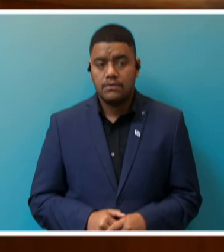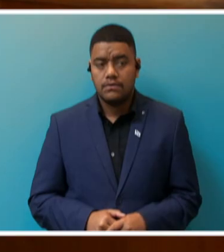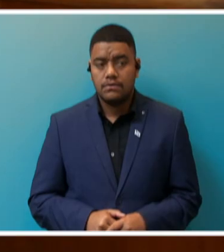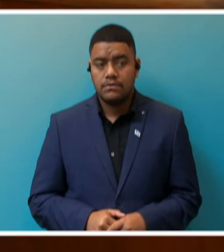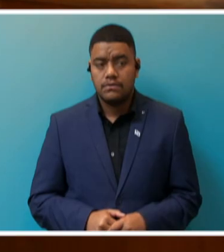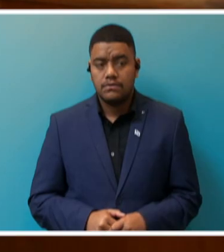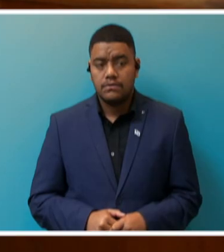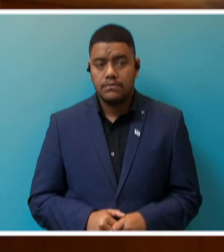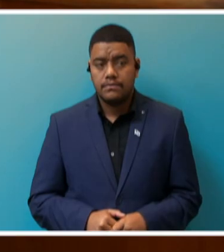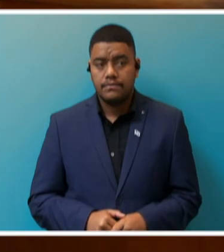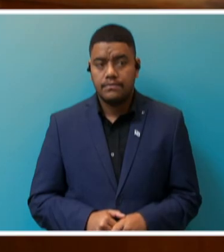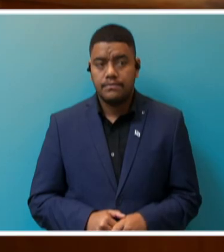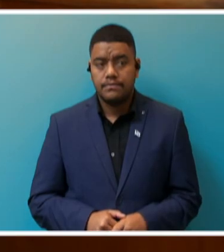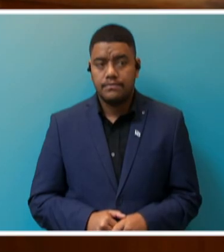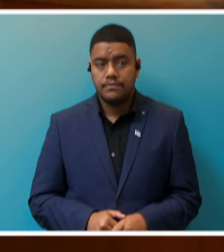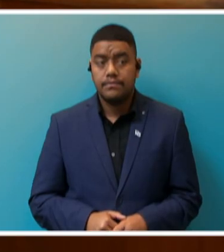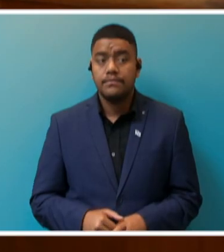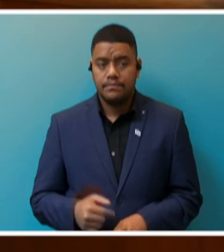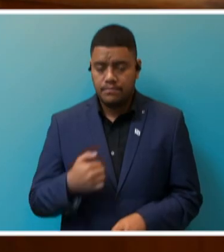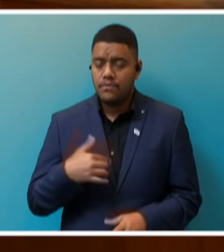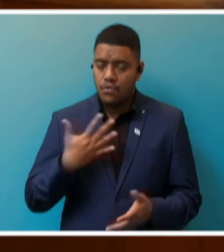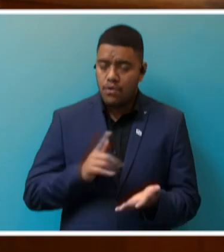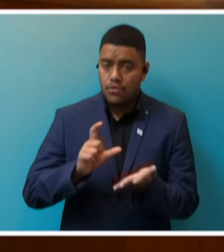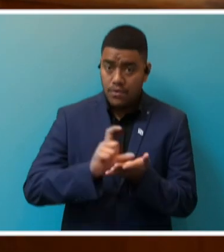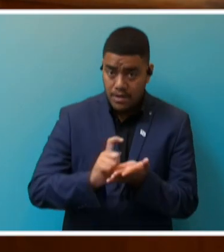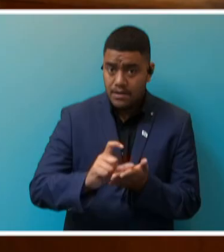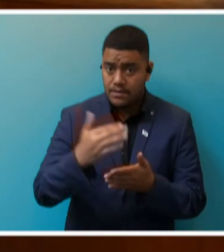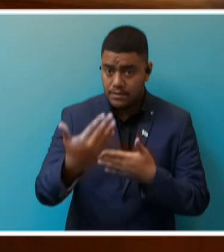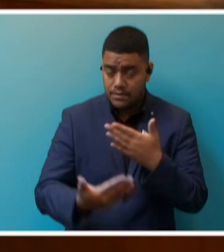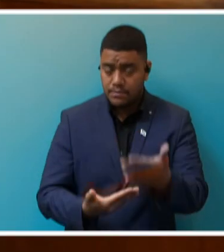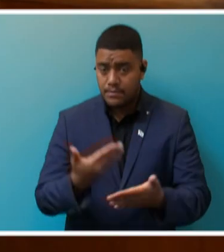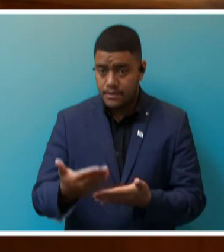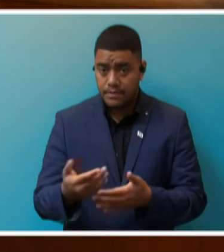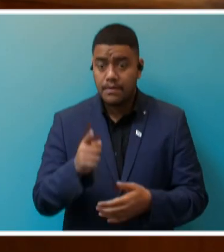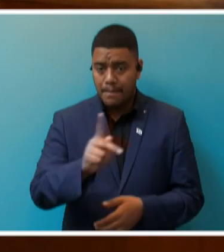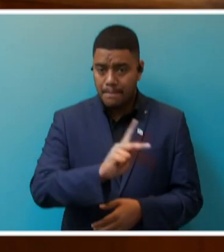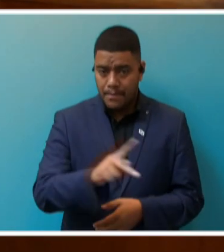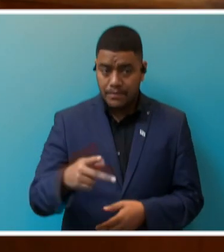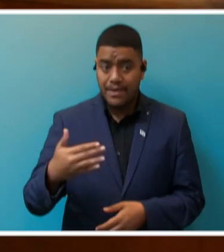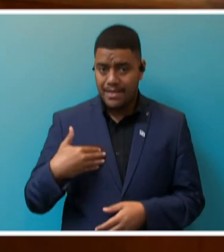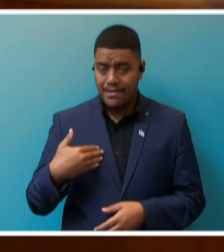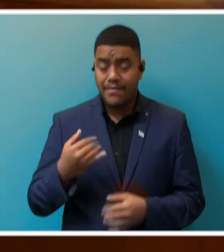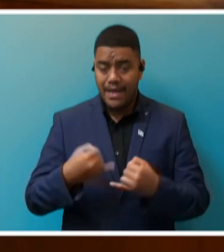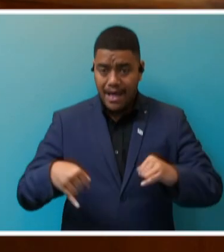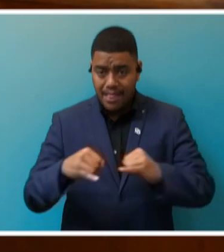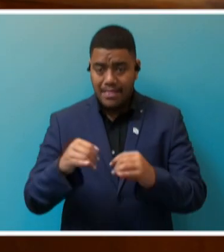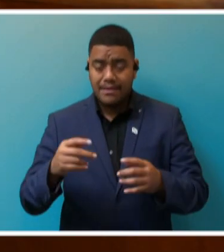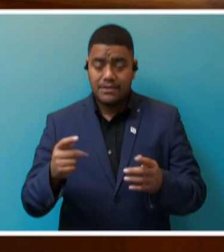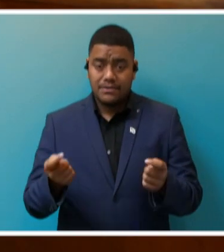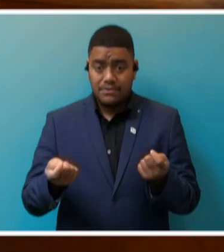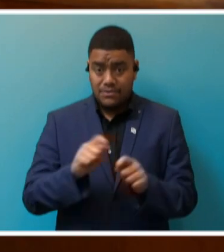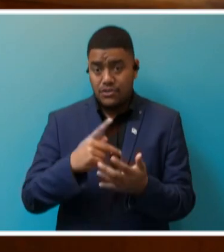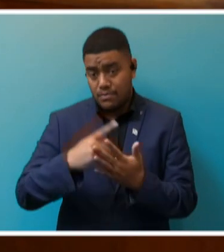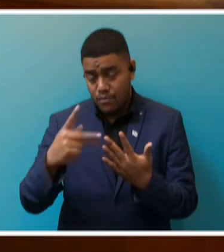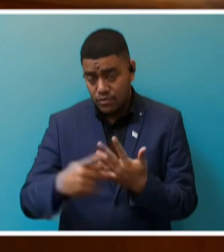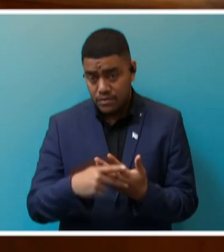At the outset, I'd like to clarify that the Pacific Healthy Islands Transformation Project